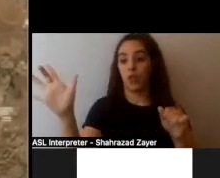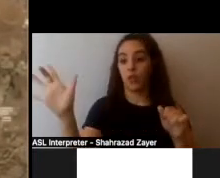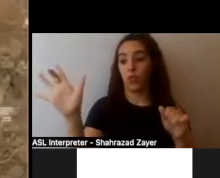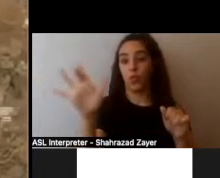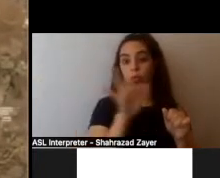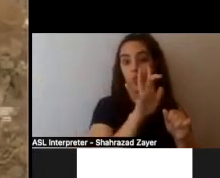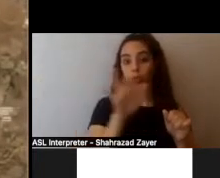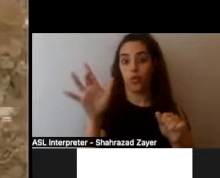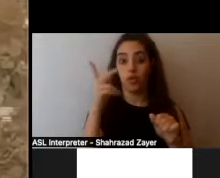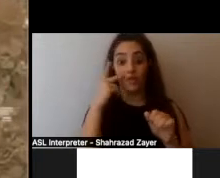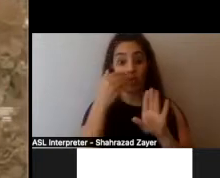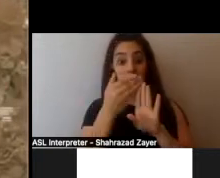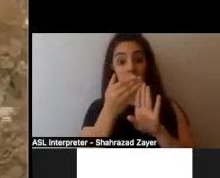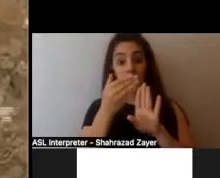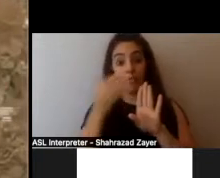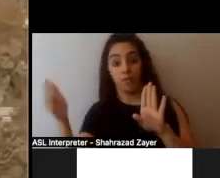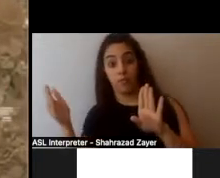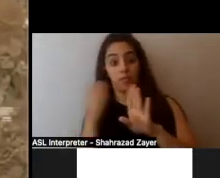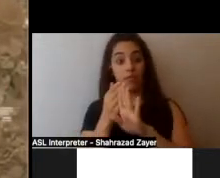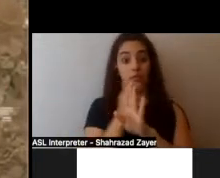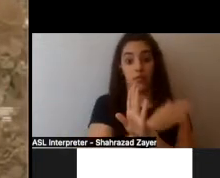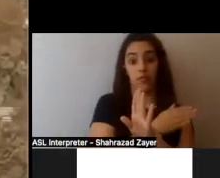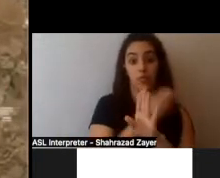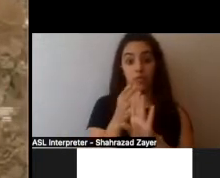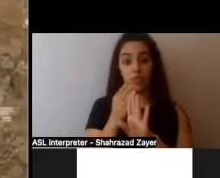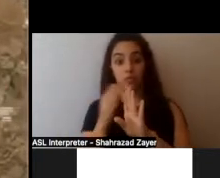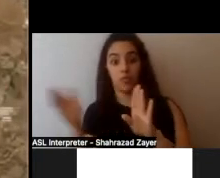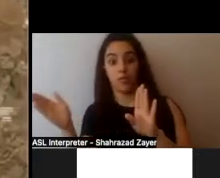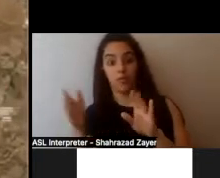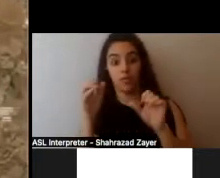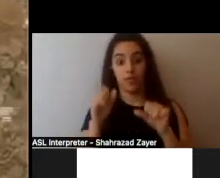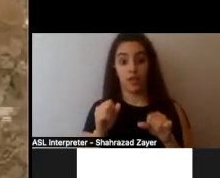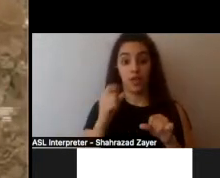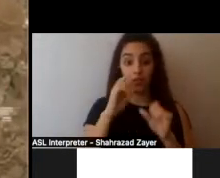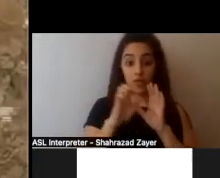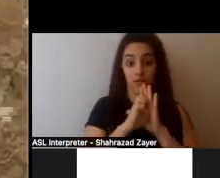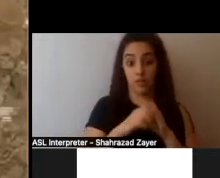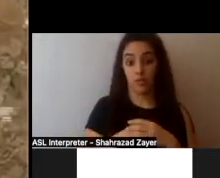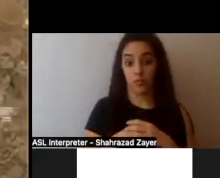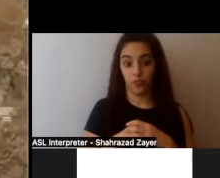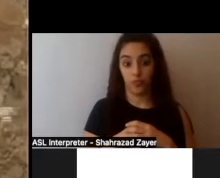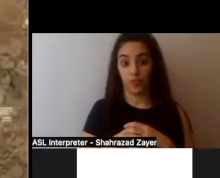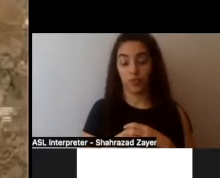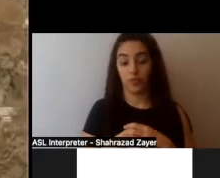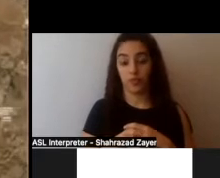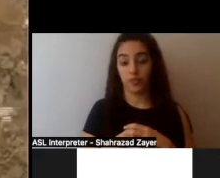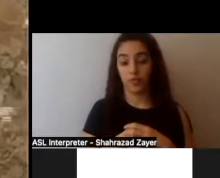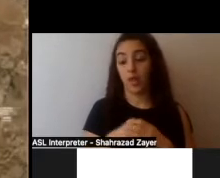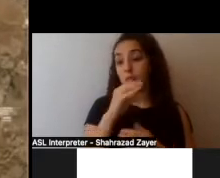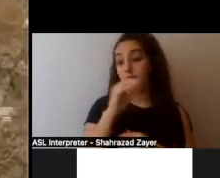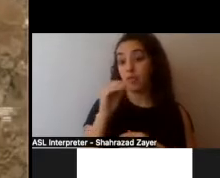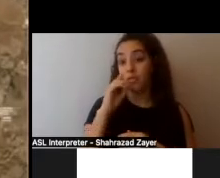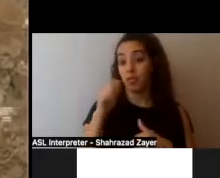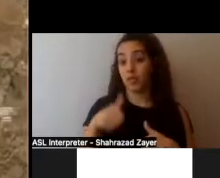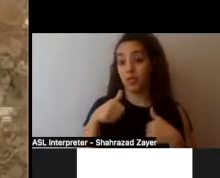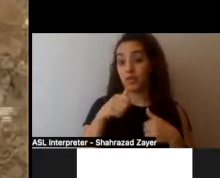below, the layer below and the layer above. So for example, The percentage of living alone in Laguna